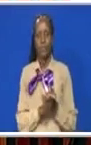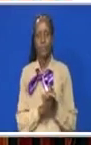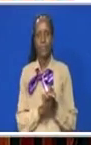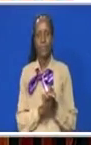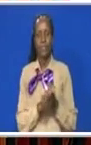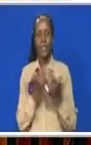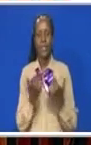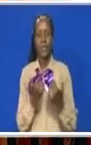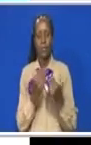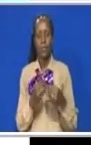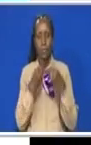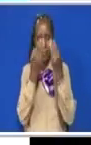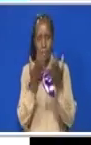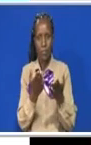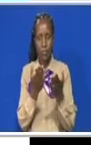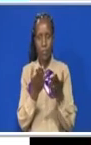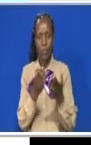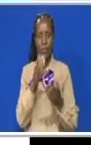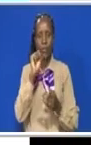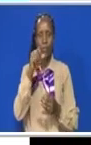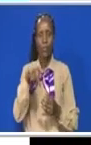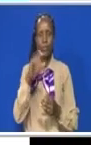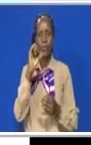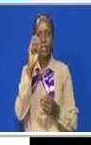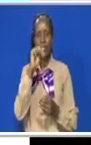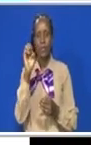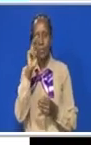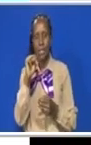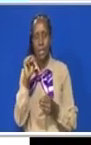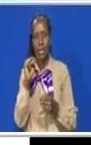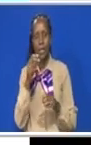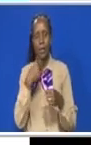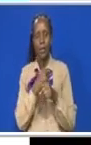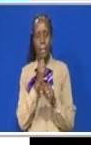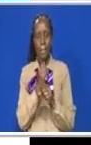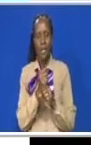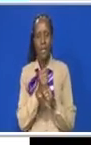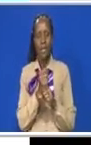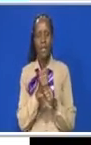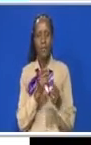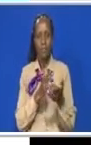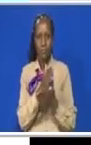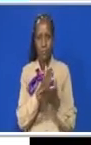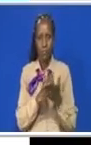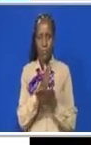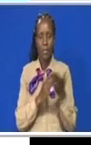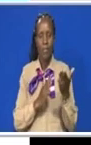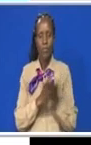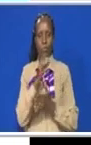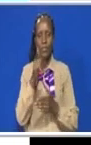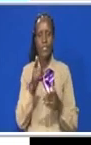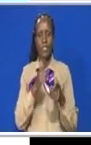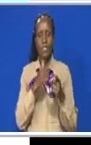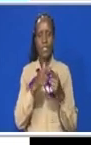are provided with the following specimen. Make a transverse section through it and